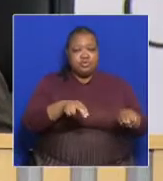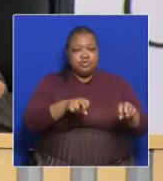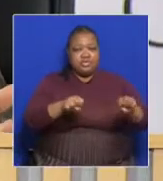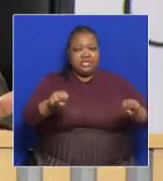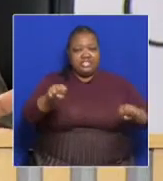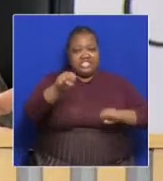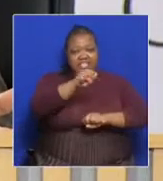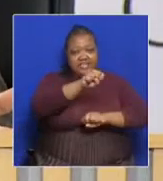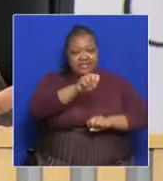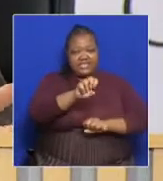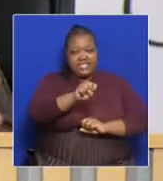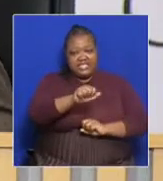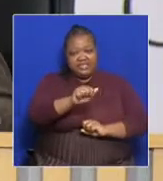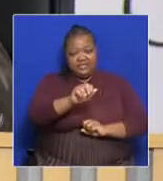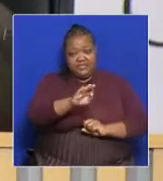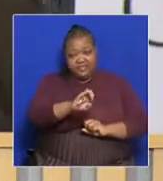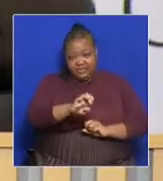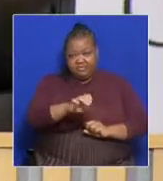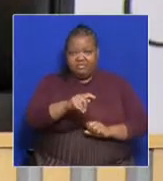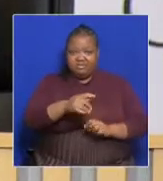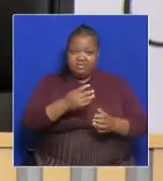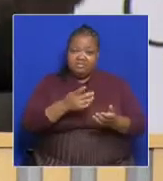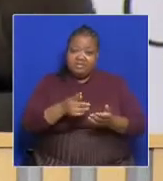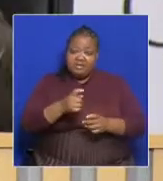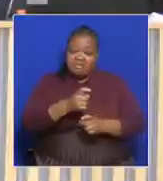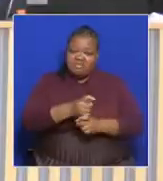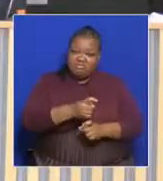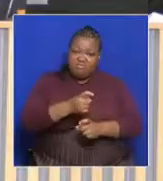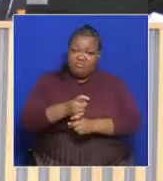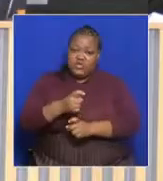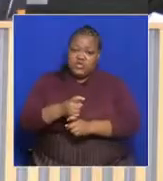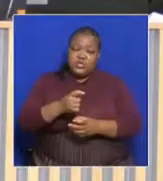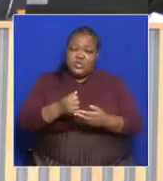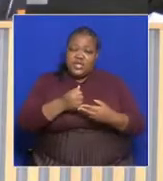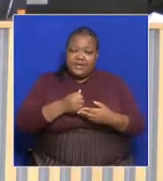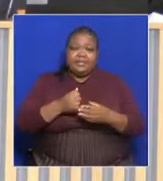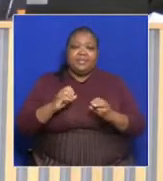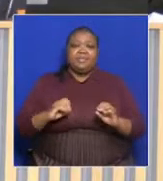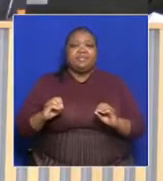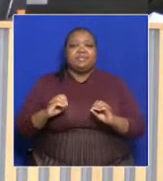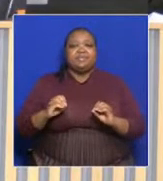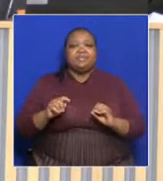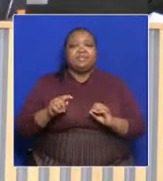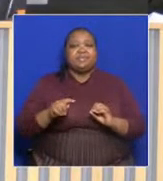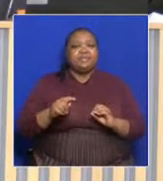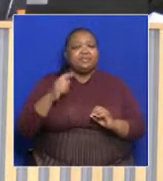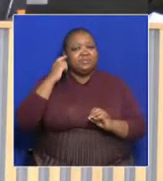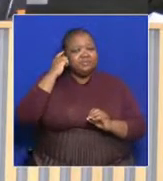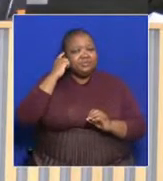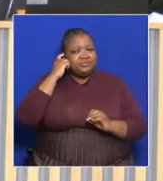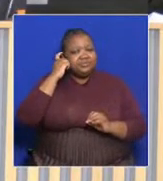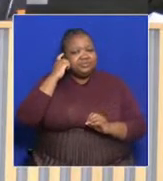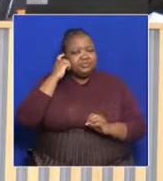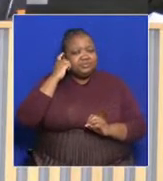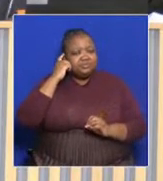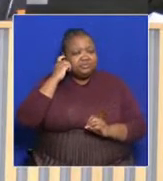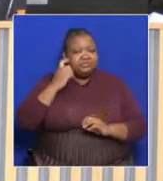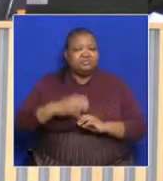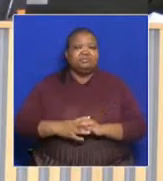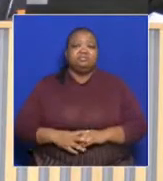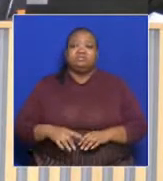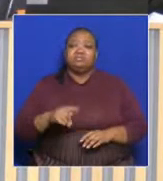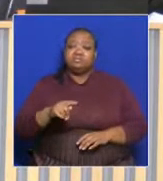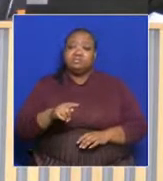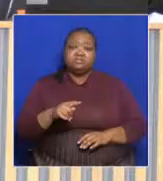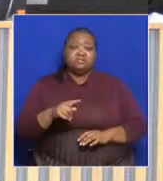me, I can't answer you. But I failed. When were you not? Why did they? When is it that they did not accommodate you?